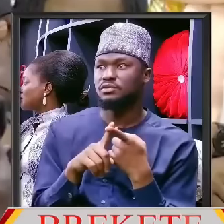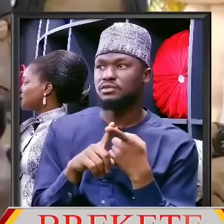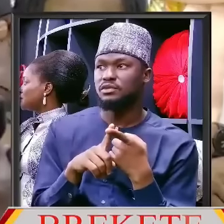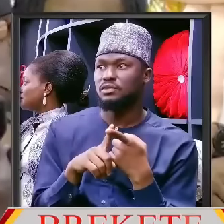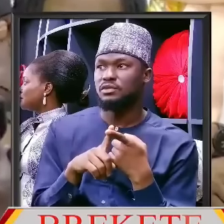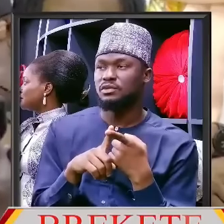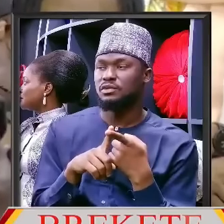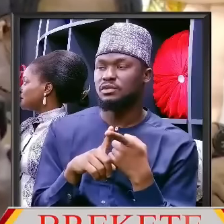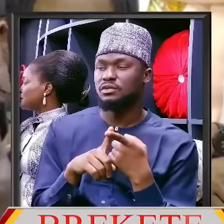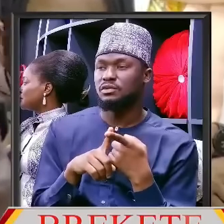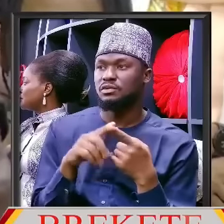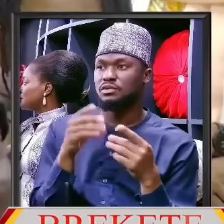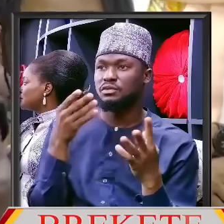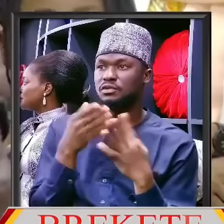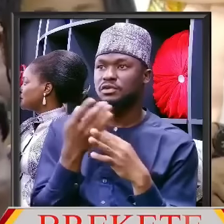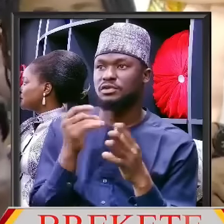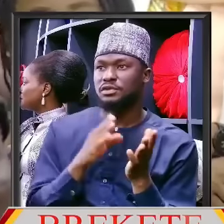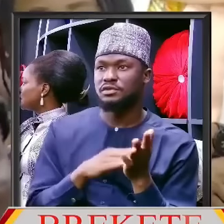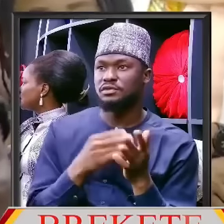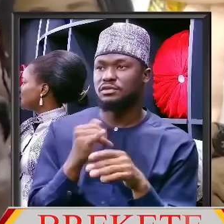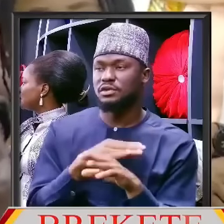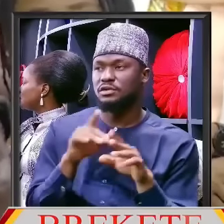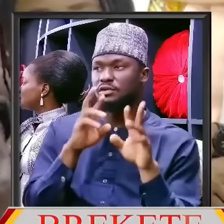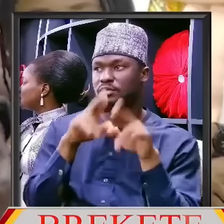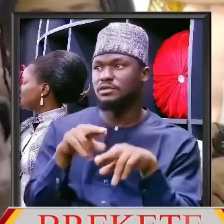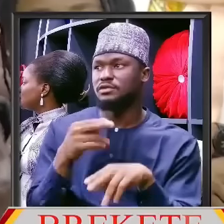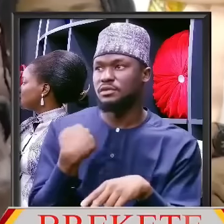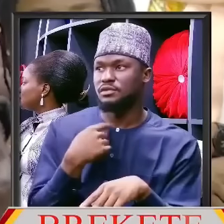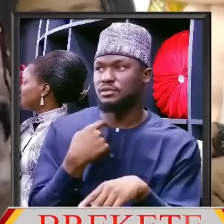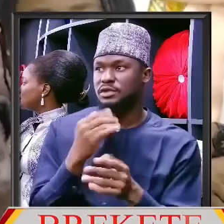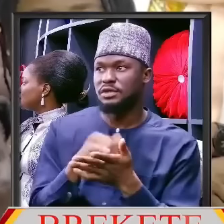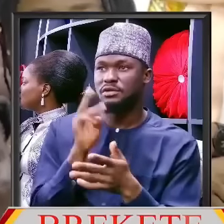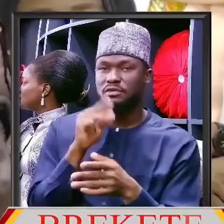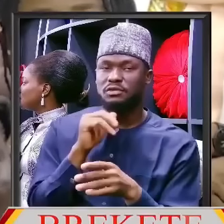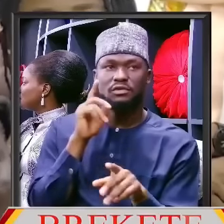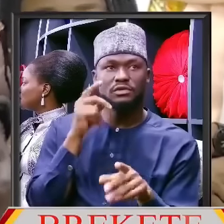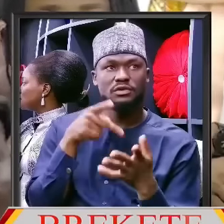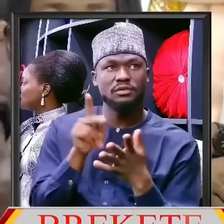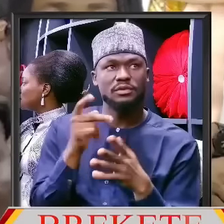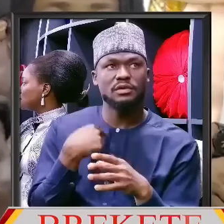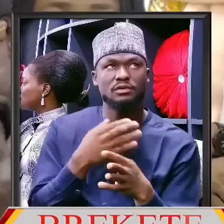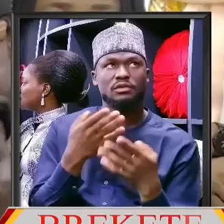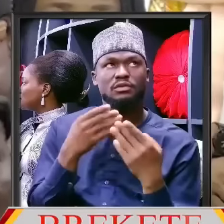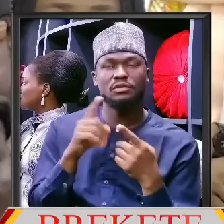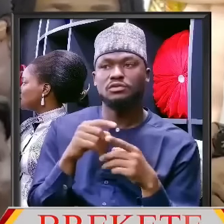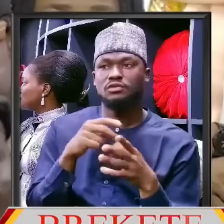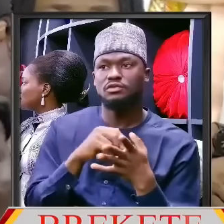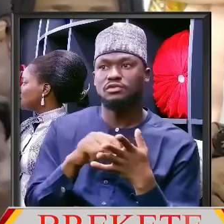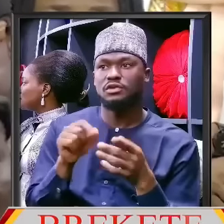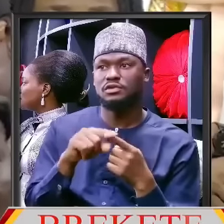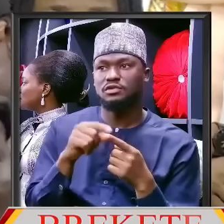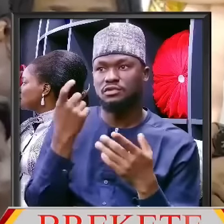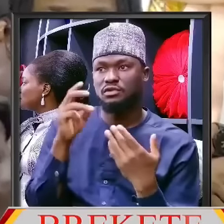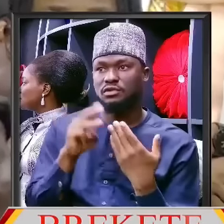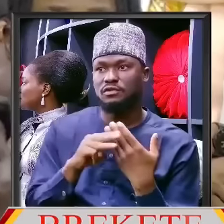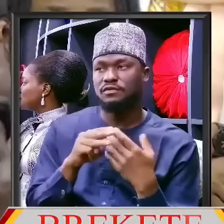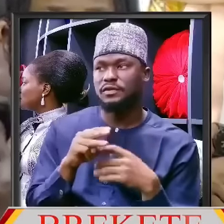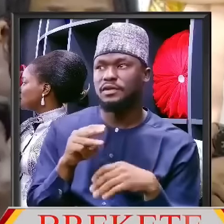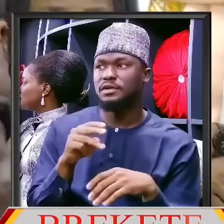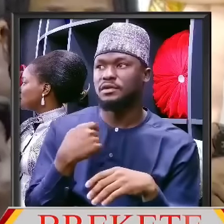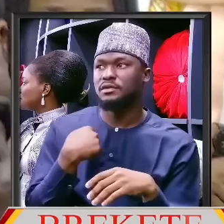school? They no answer us. We say we no go pay. We want to write to governor. We can't see say all